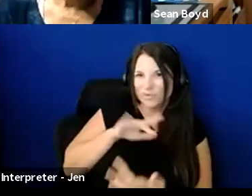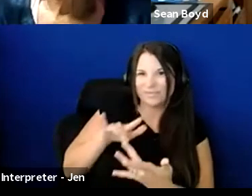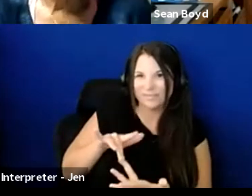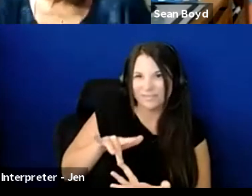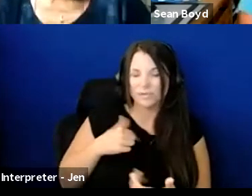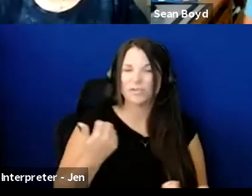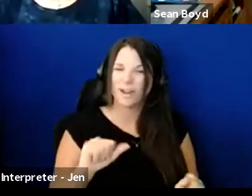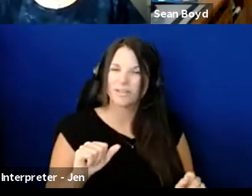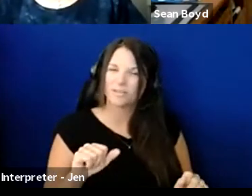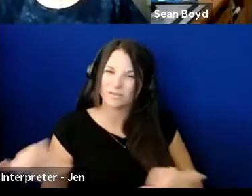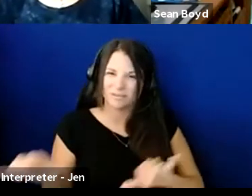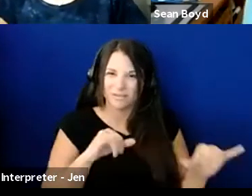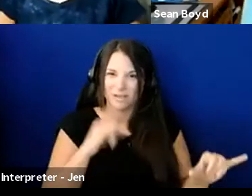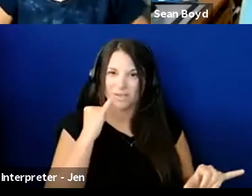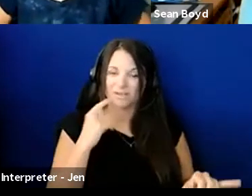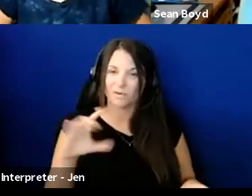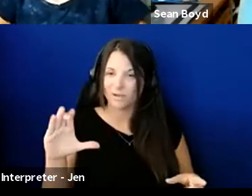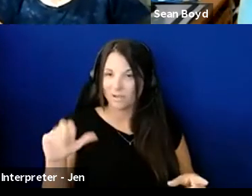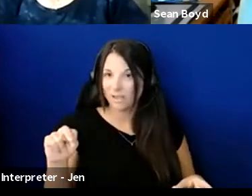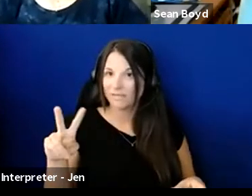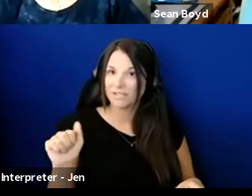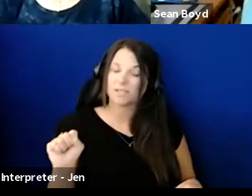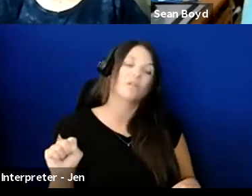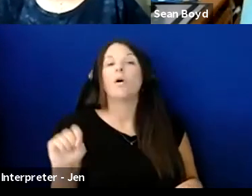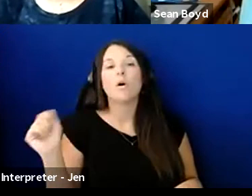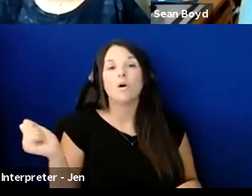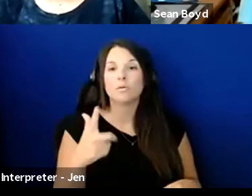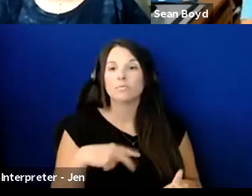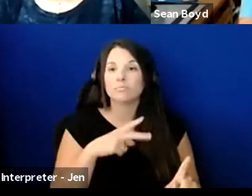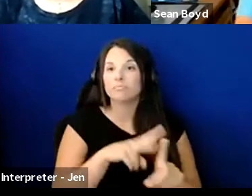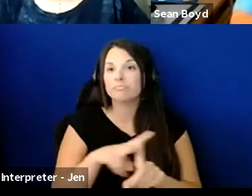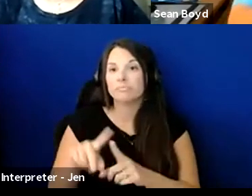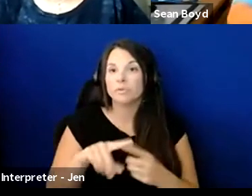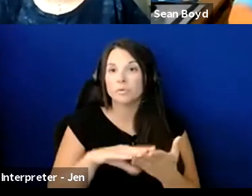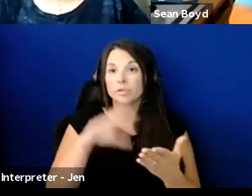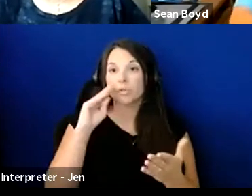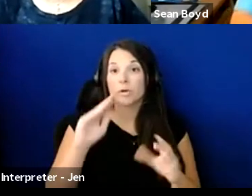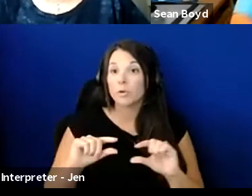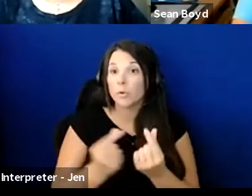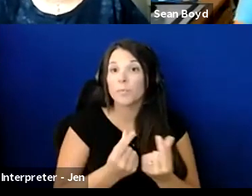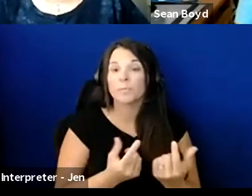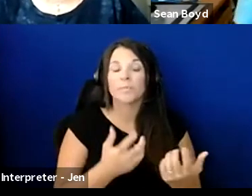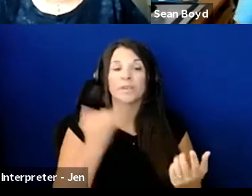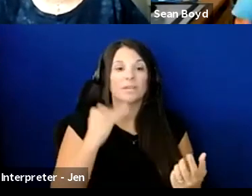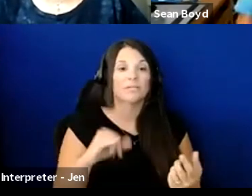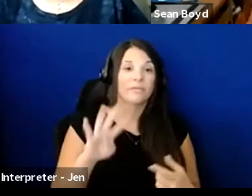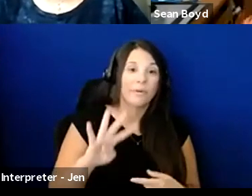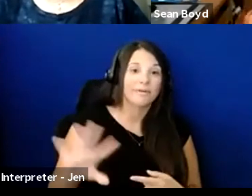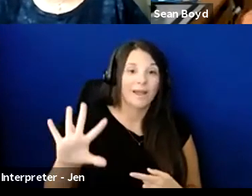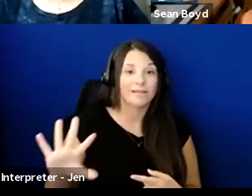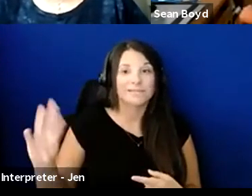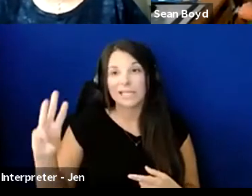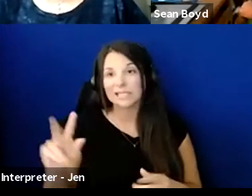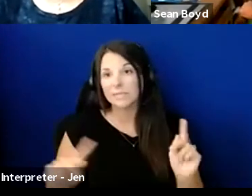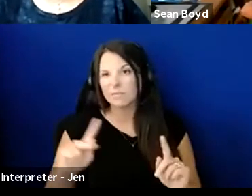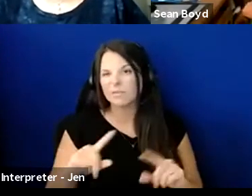I could in my Canvas by assigning everyone to a learning group of like 4, 5, 6 people, depending on how large my class is. I encourage